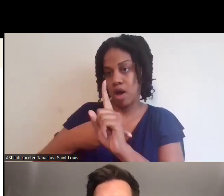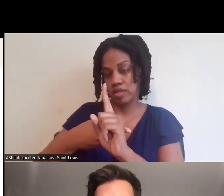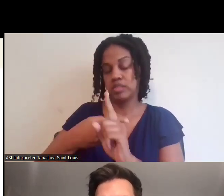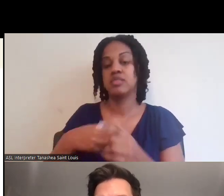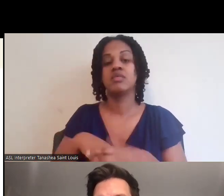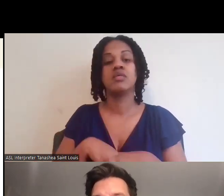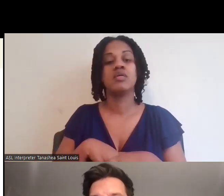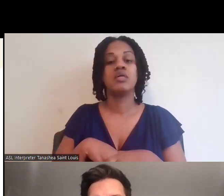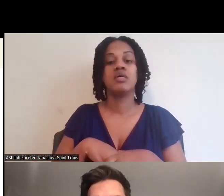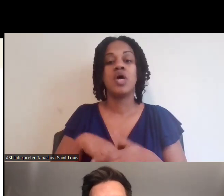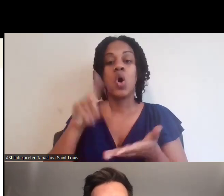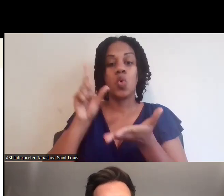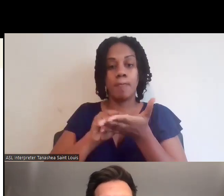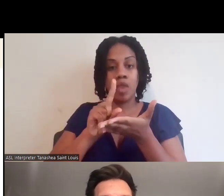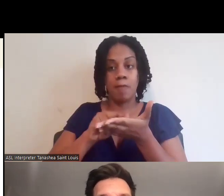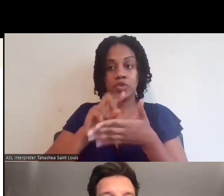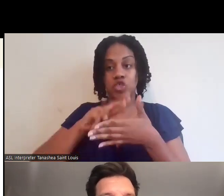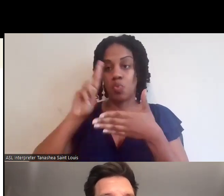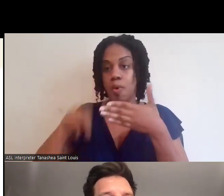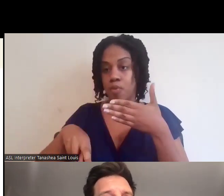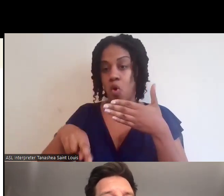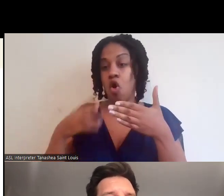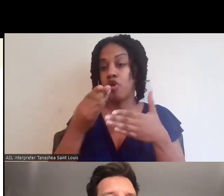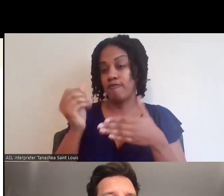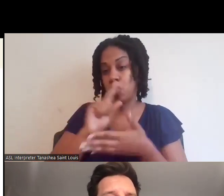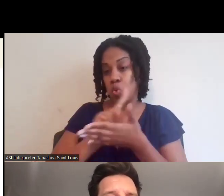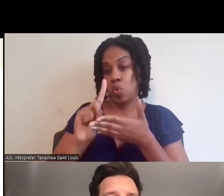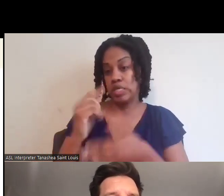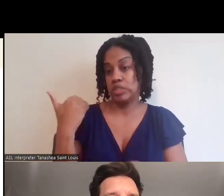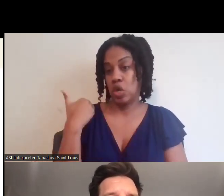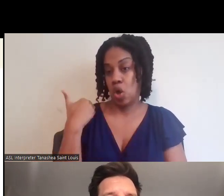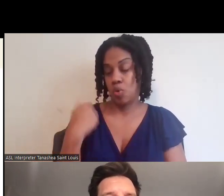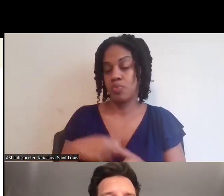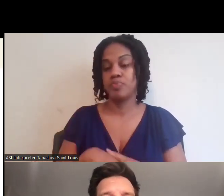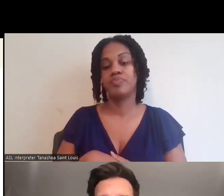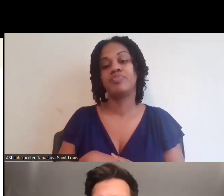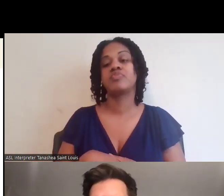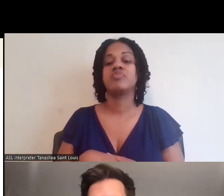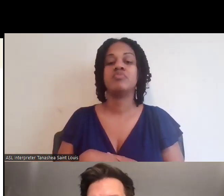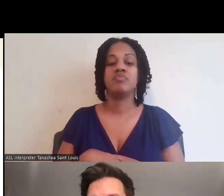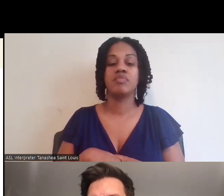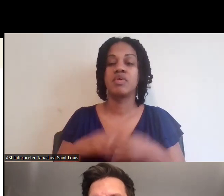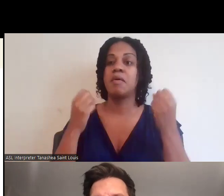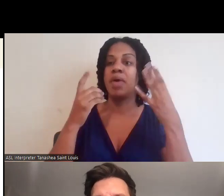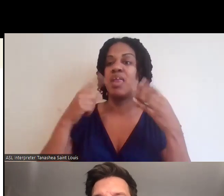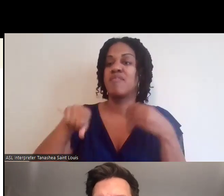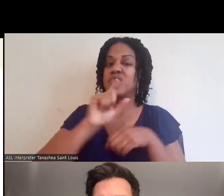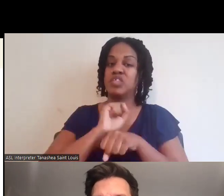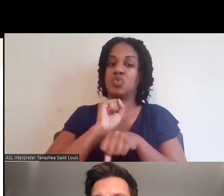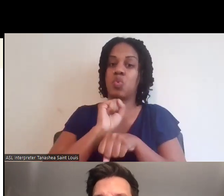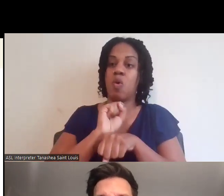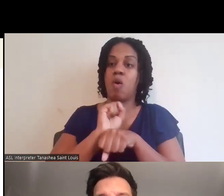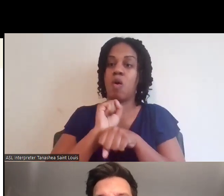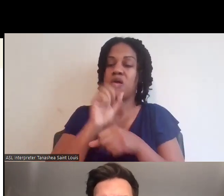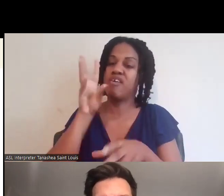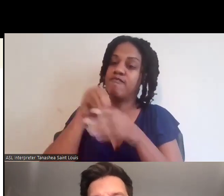We published the report just a few weeks ago, and a lot of this work was